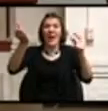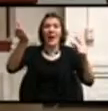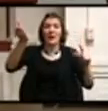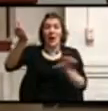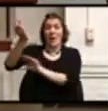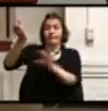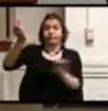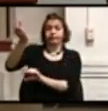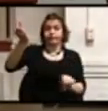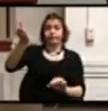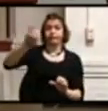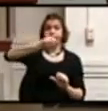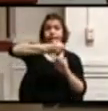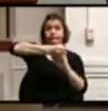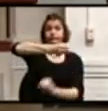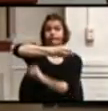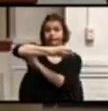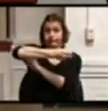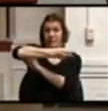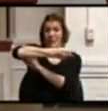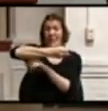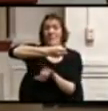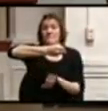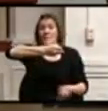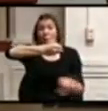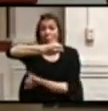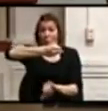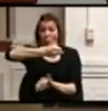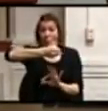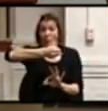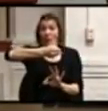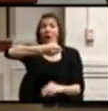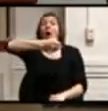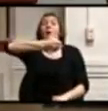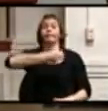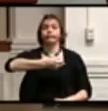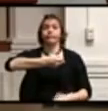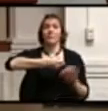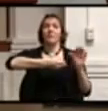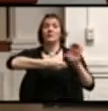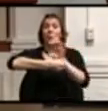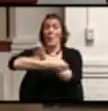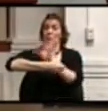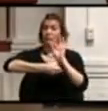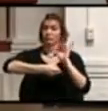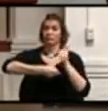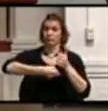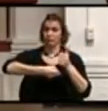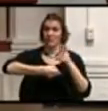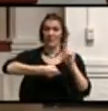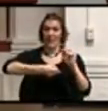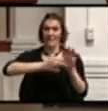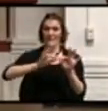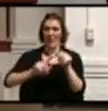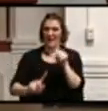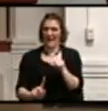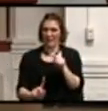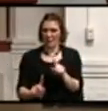that stone, pour the new foundation, make sure that whatever the